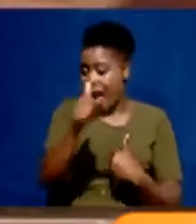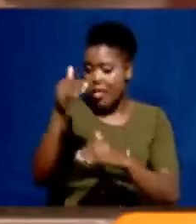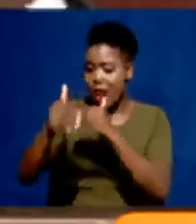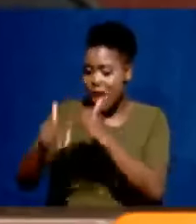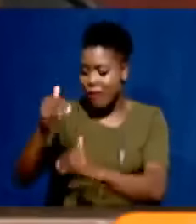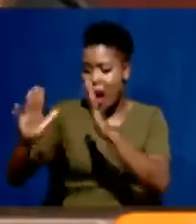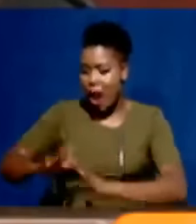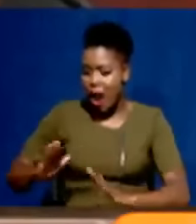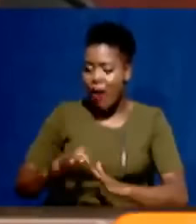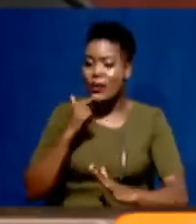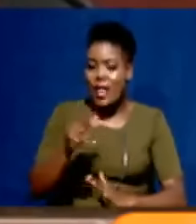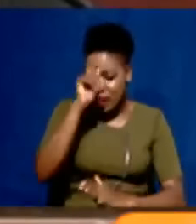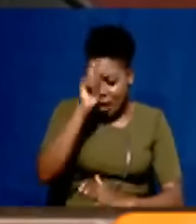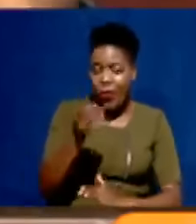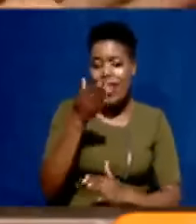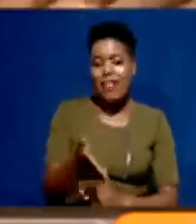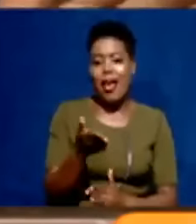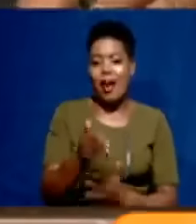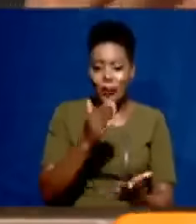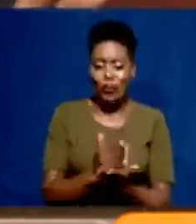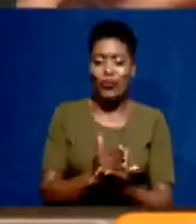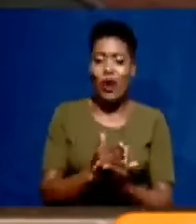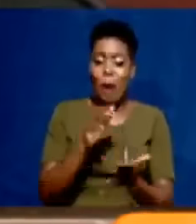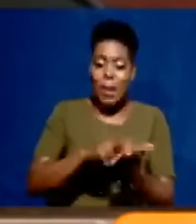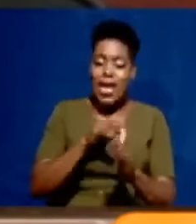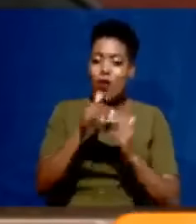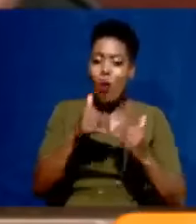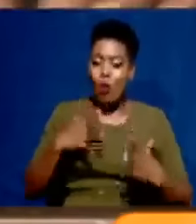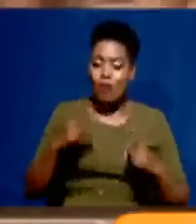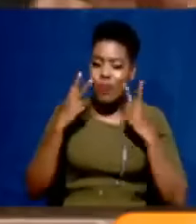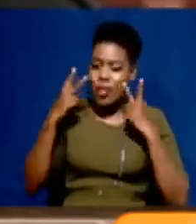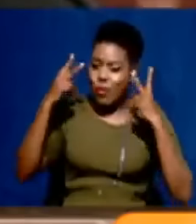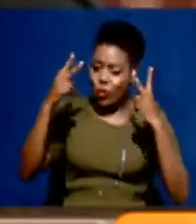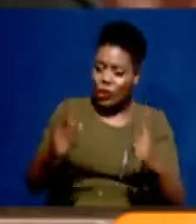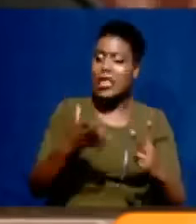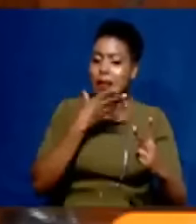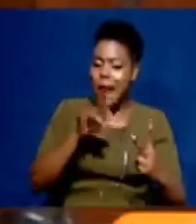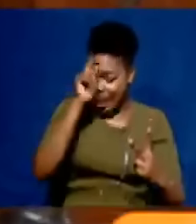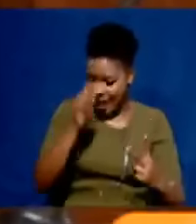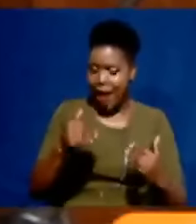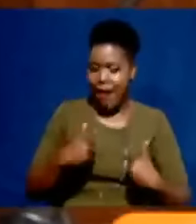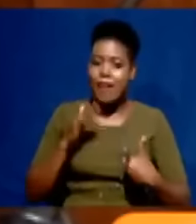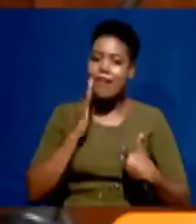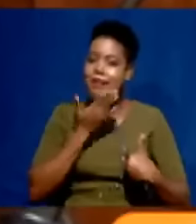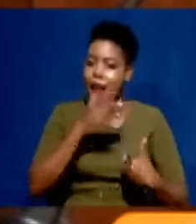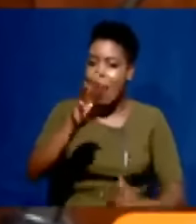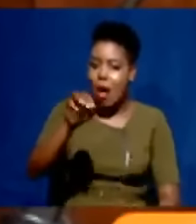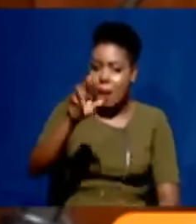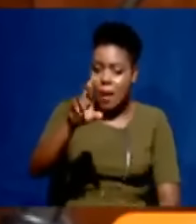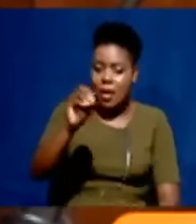A maroon cap has been produced in this court. Does the accused person say it's not mine? No evidence to that effect.